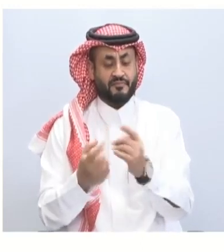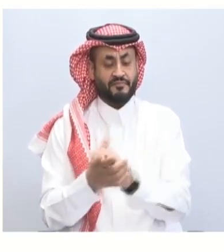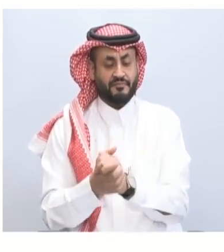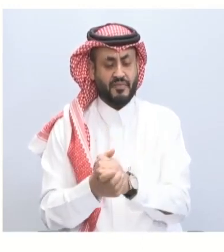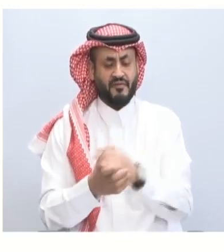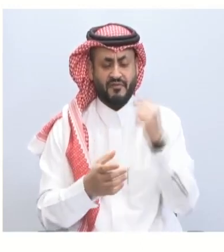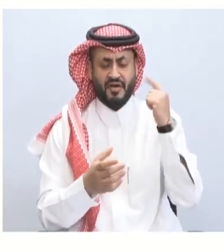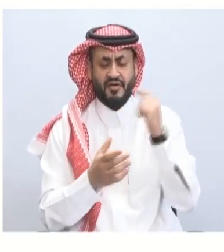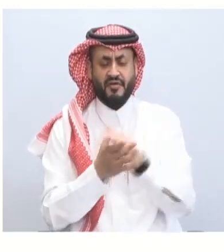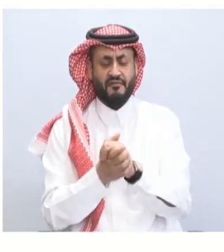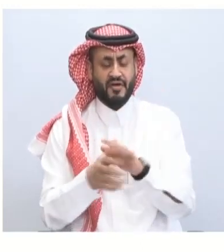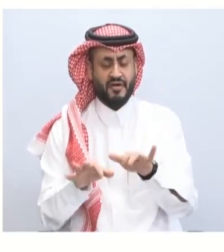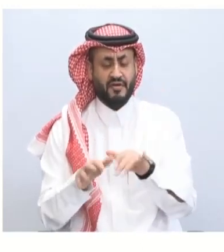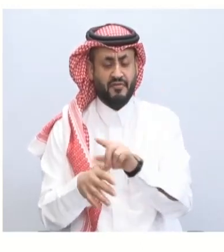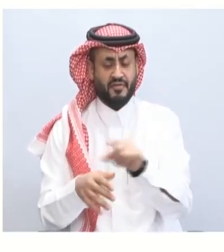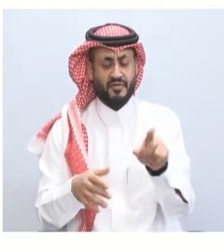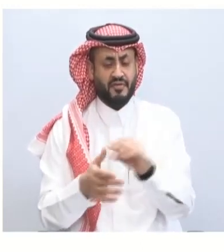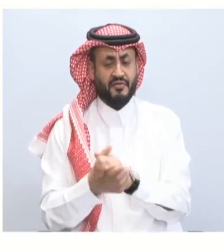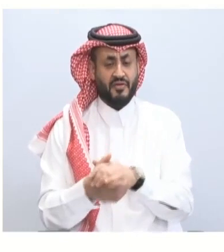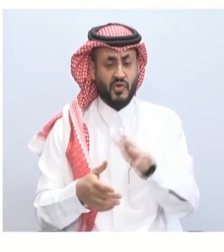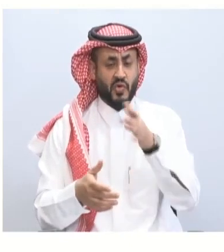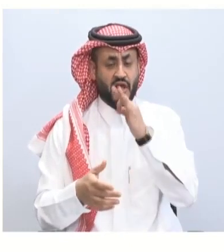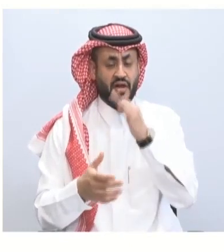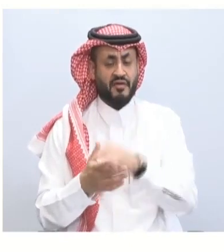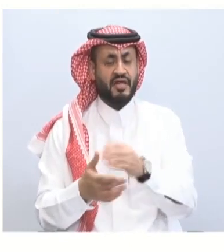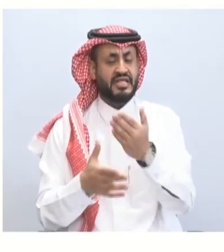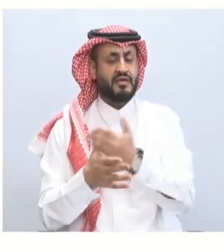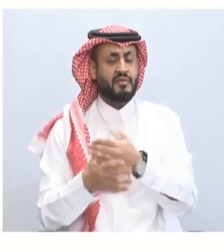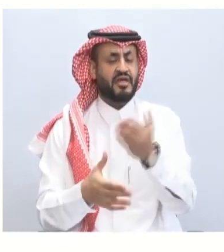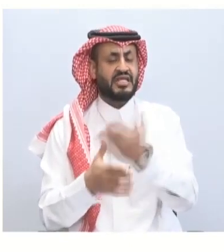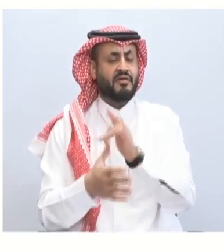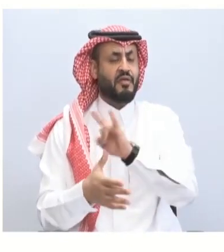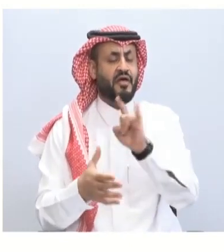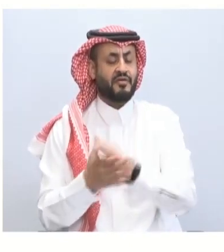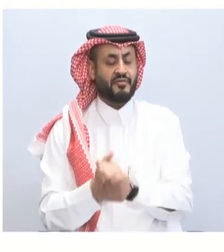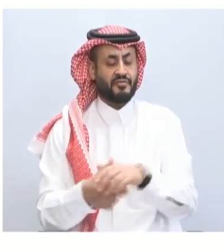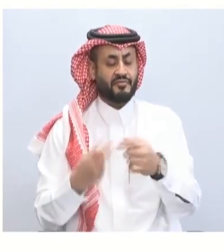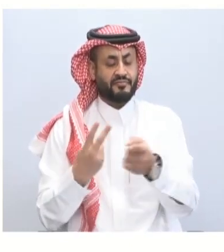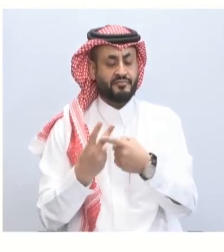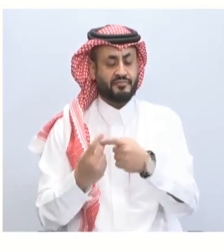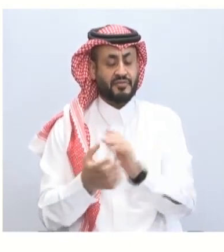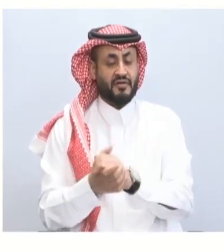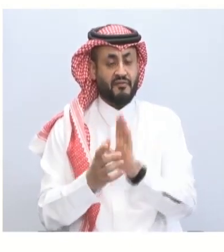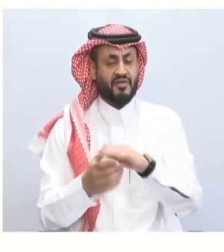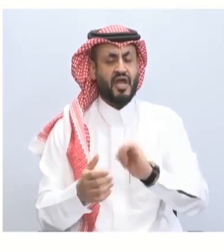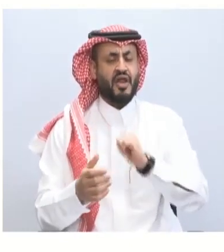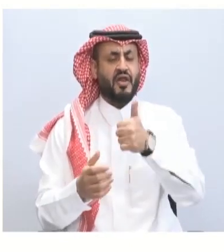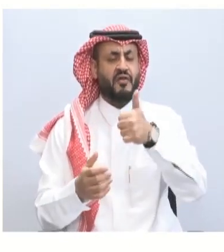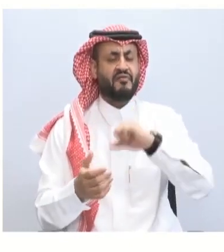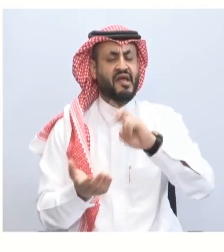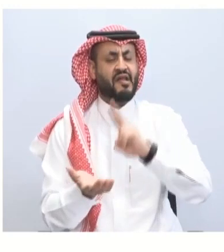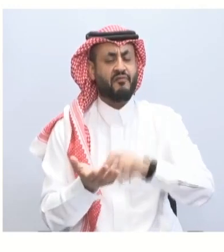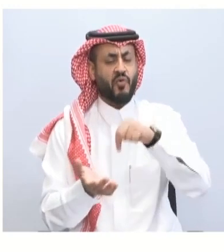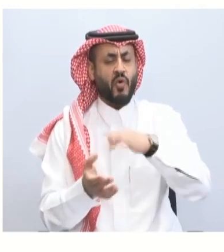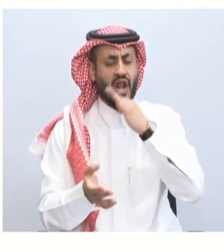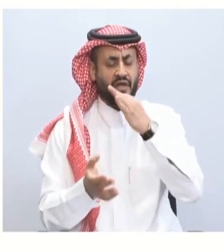text-to-speak qualifies as a new language? Why or why not? And do you think technology has had a positive or negative impact on